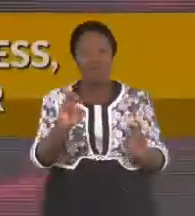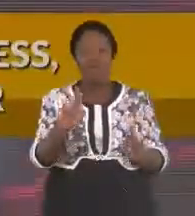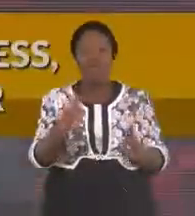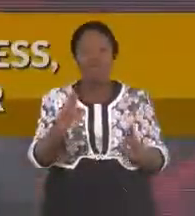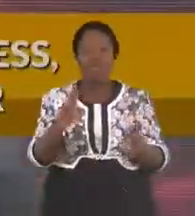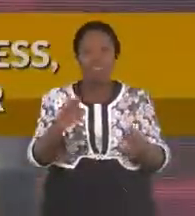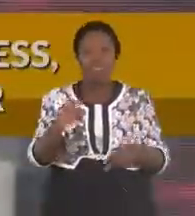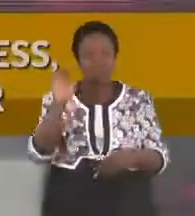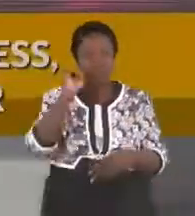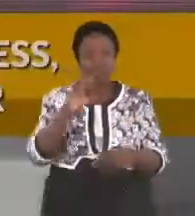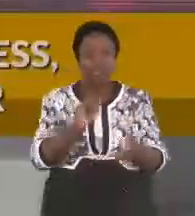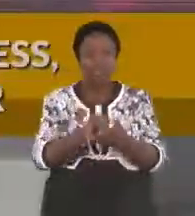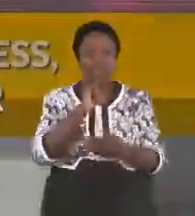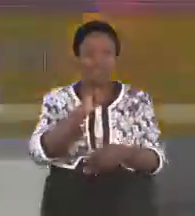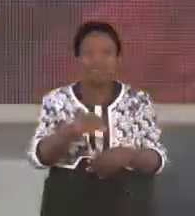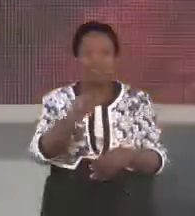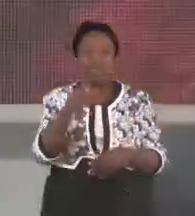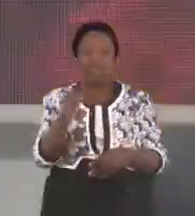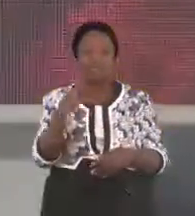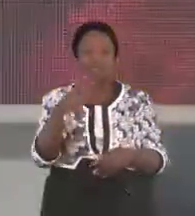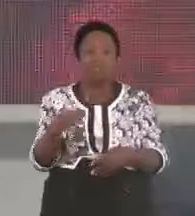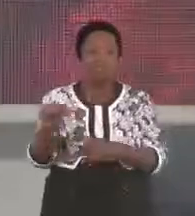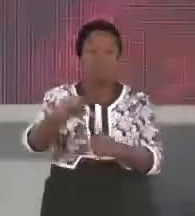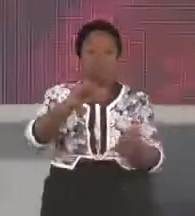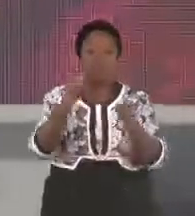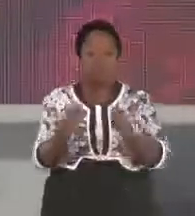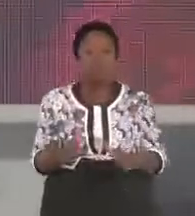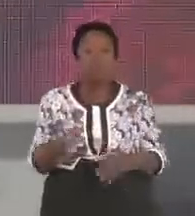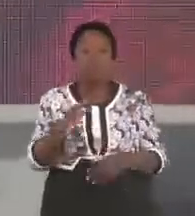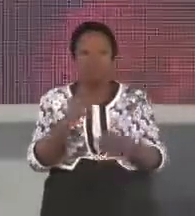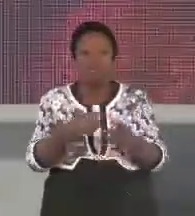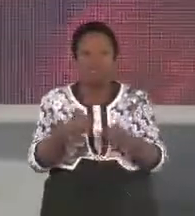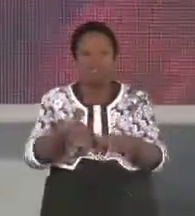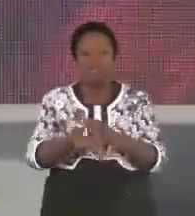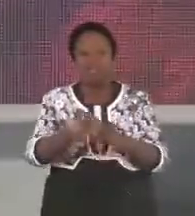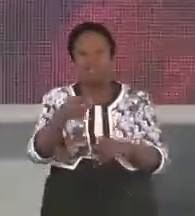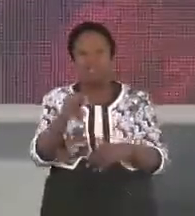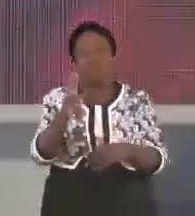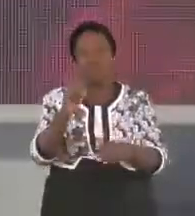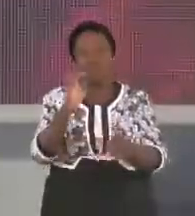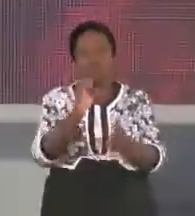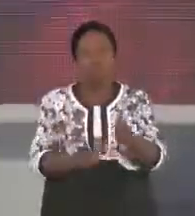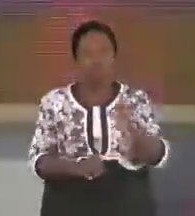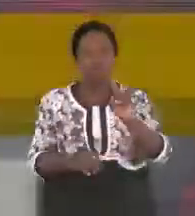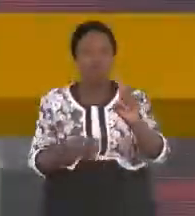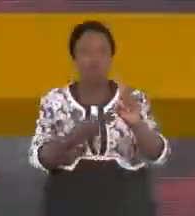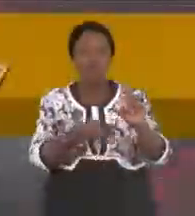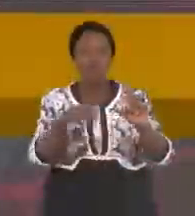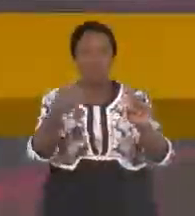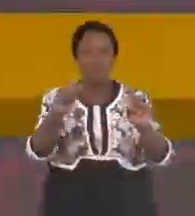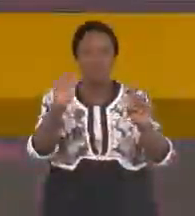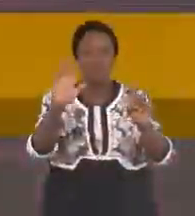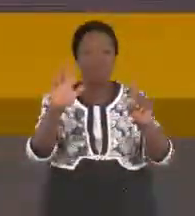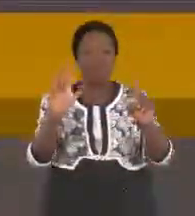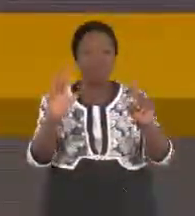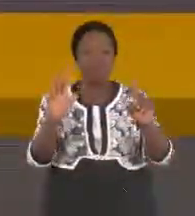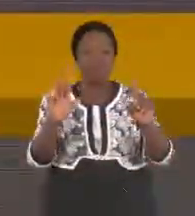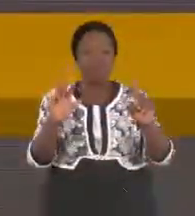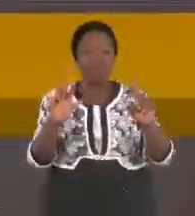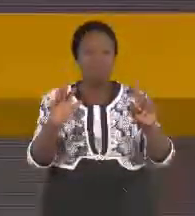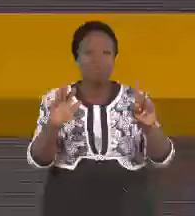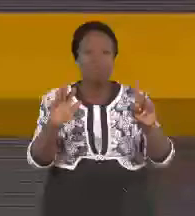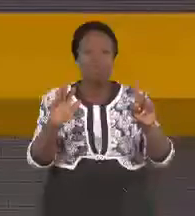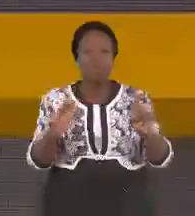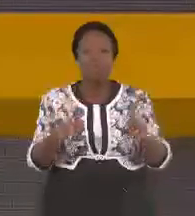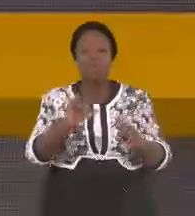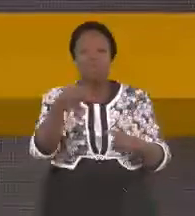chapter 1. We're looking at verse 15. In John chapter 1, verse 15, John bear witness